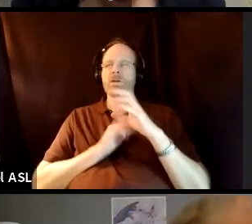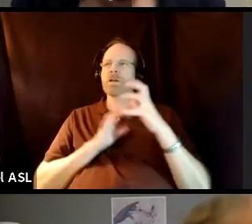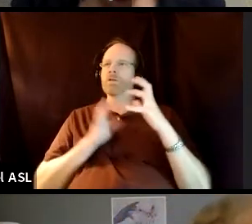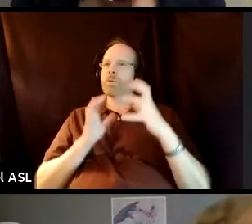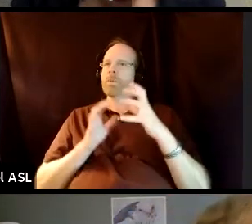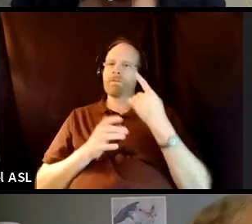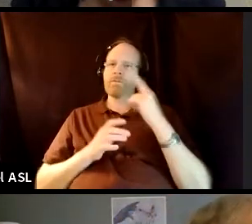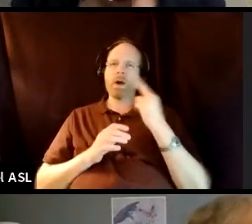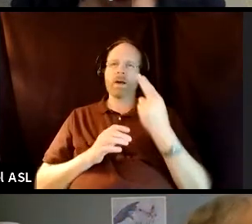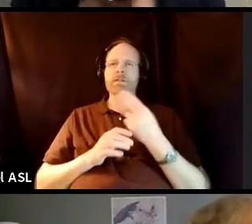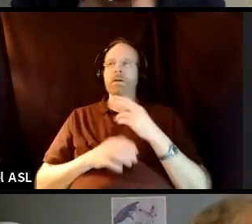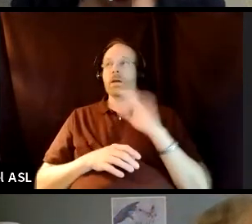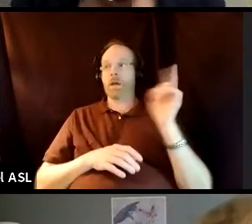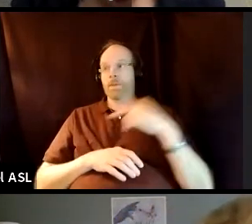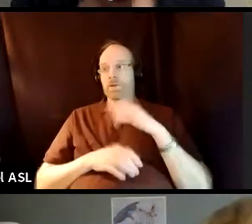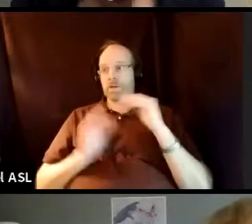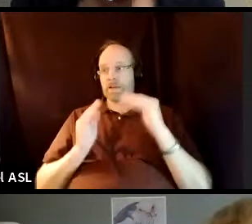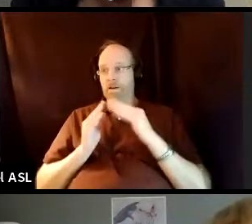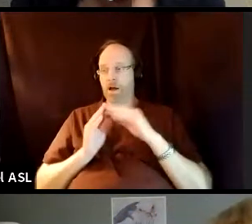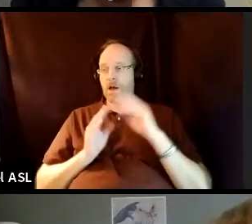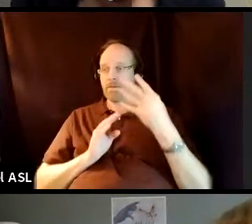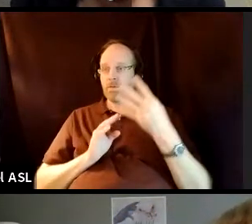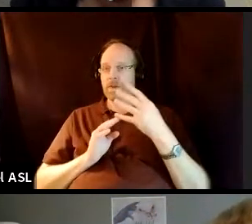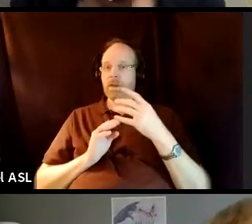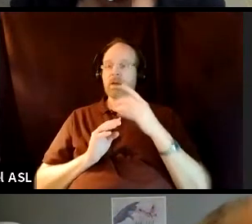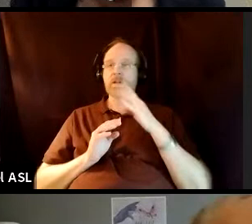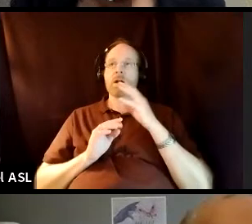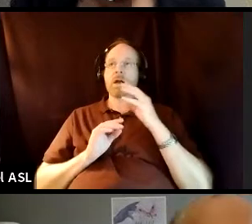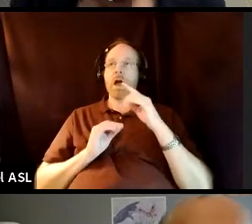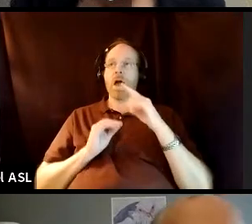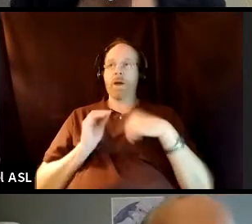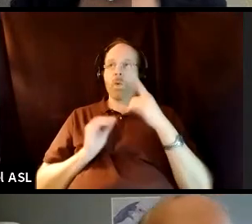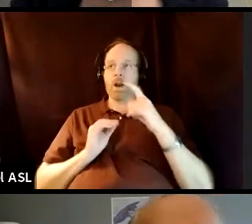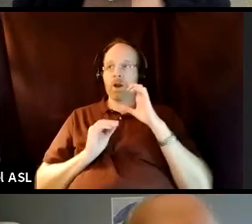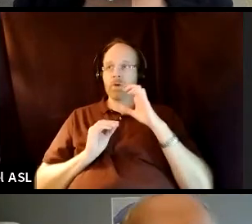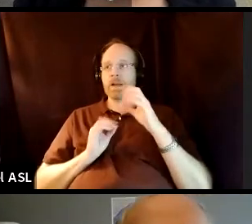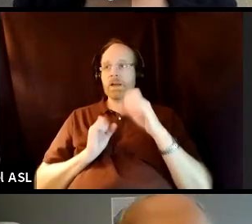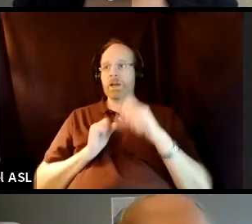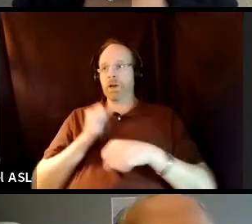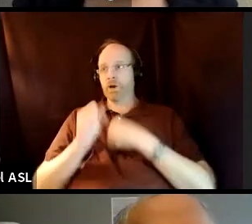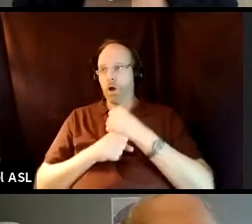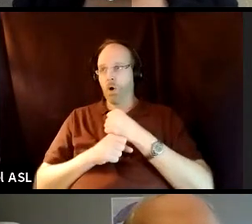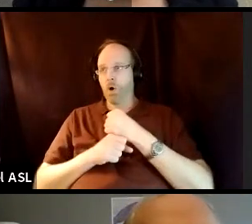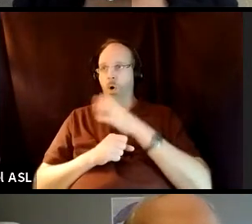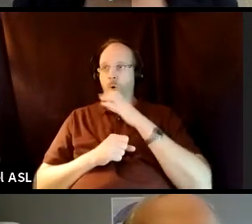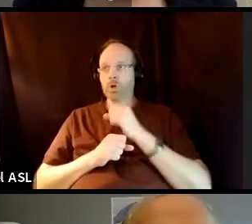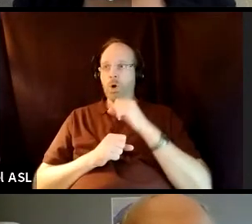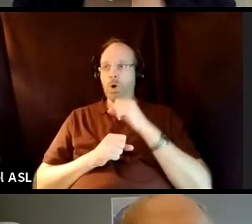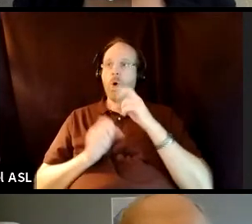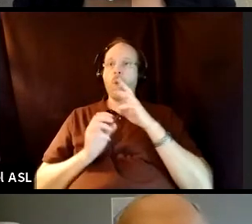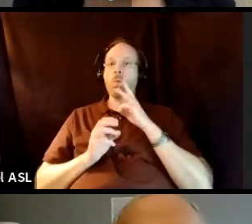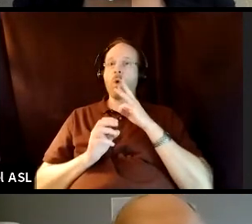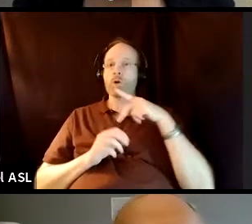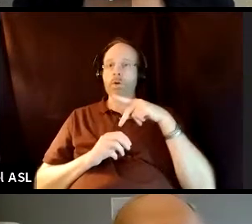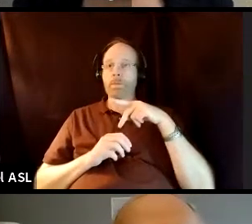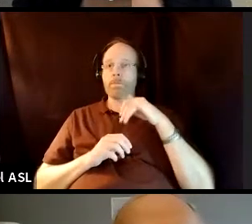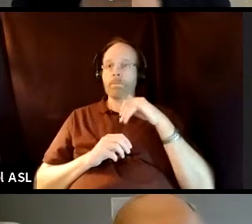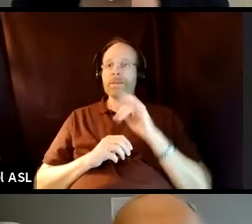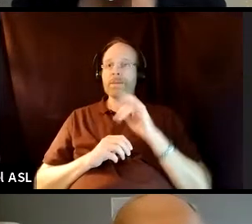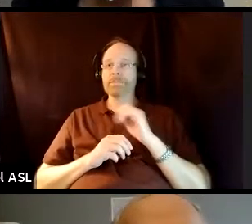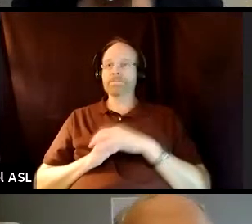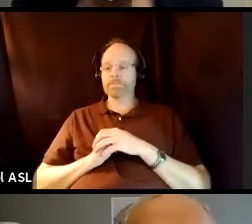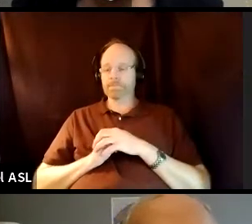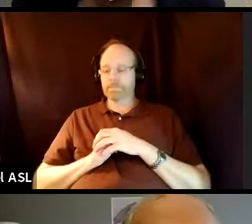the 4th to talk to us about our 100-year-old water pipe. I mean, this is amazing. So we appreciate what she does. And I was looking